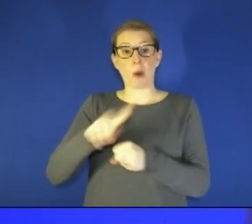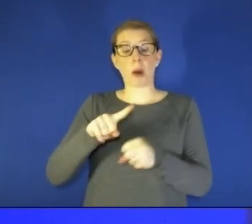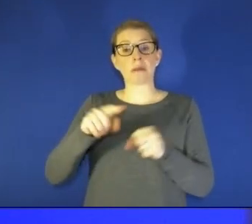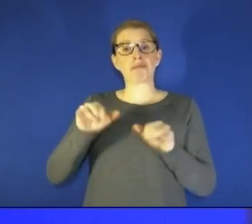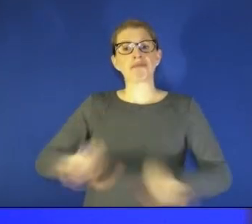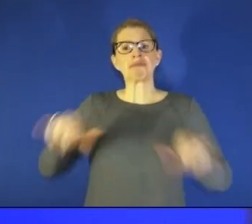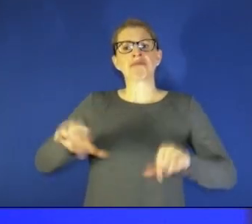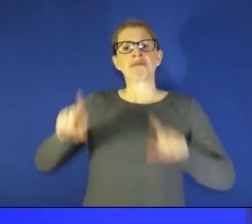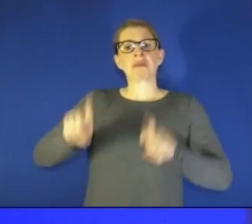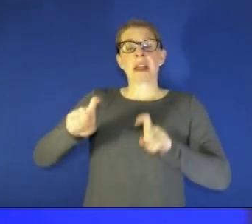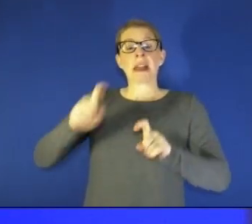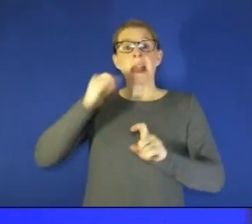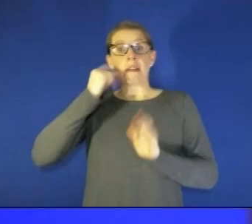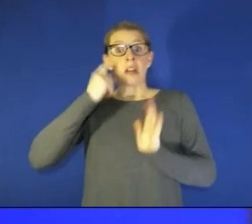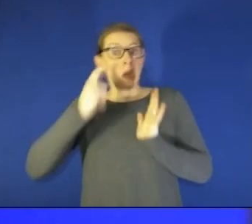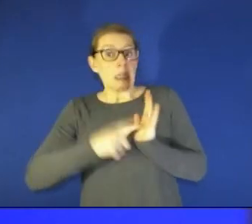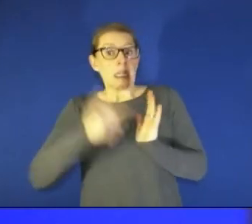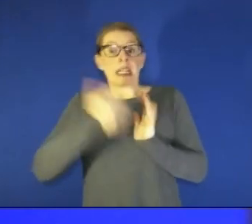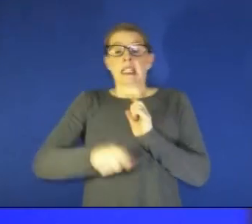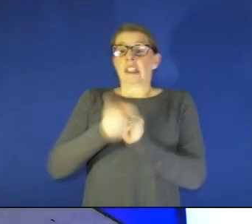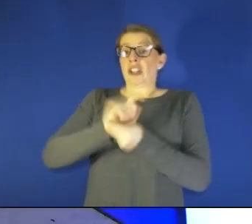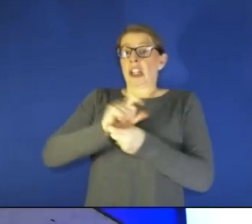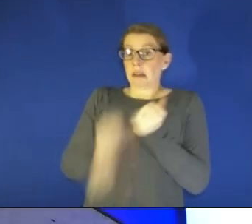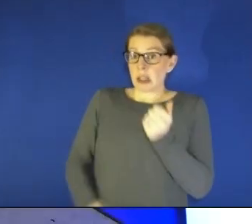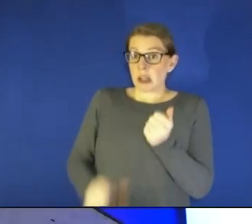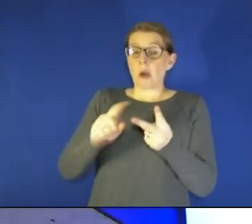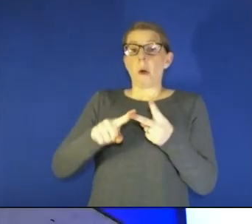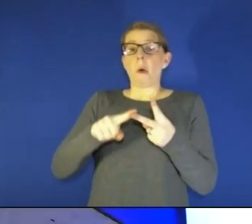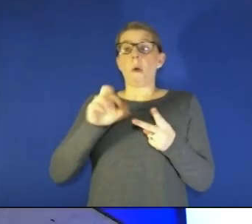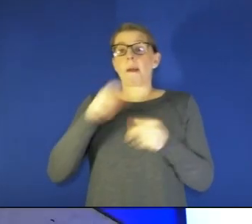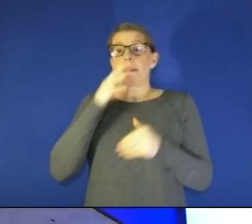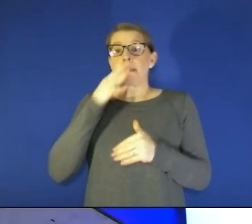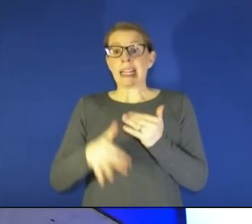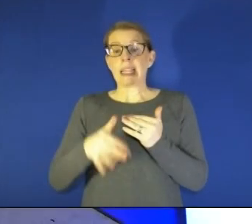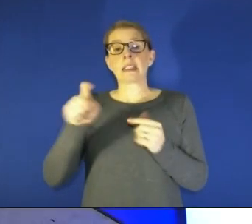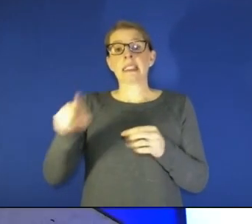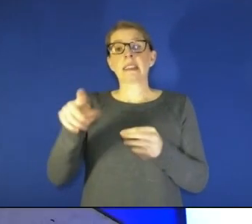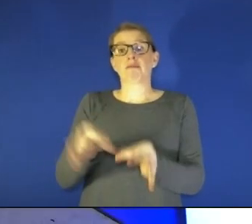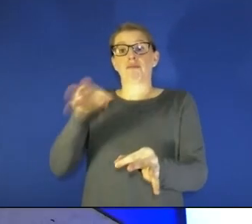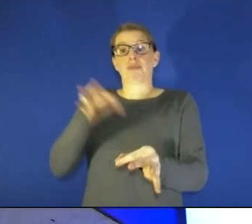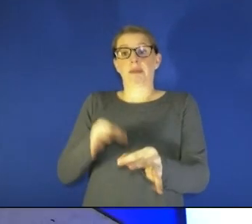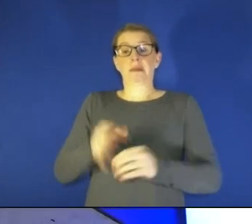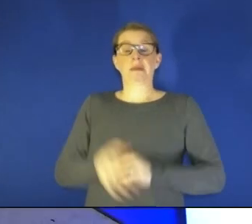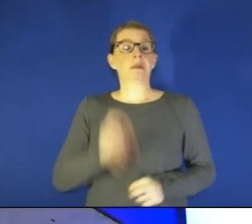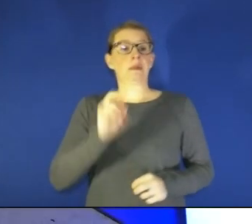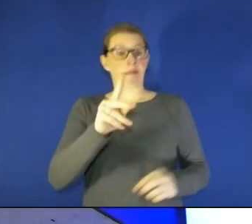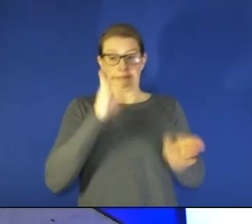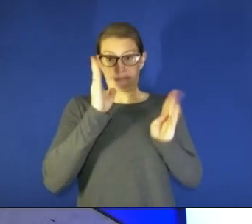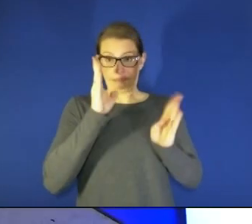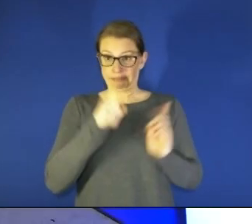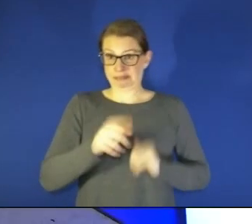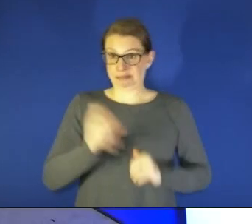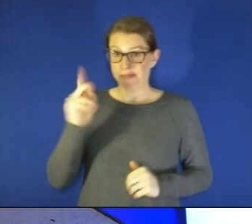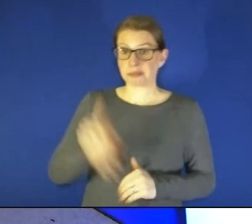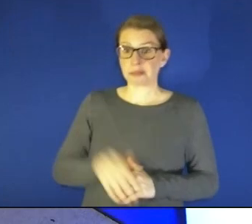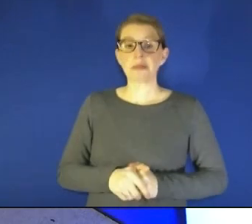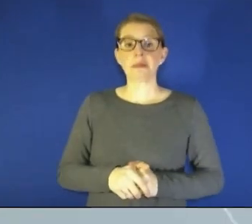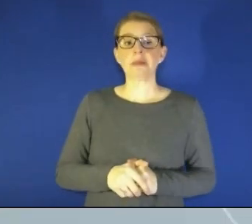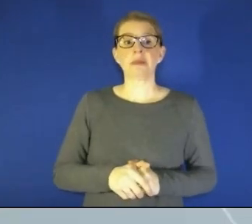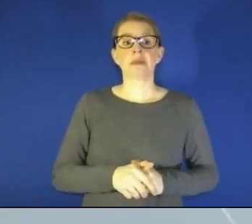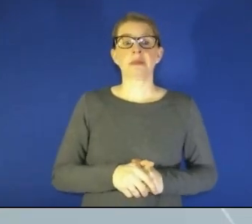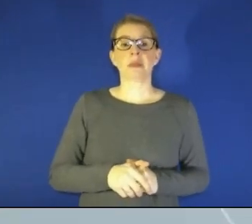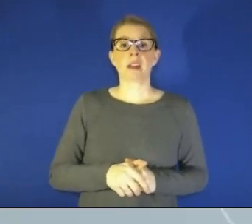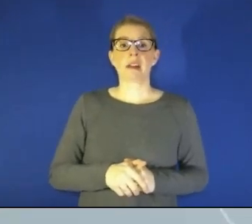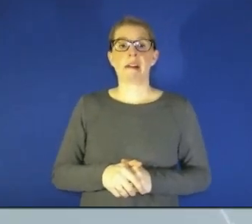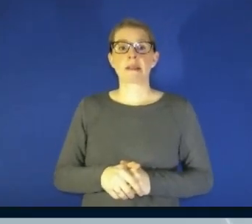that you're having any bleeding, any change in bowel movements, sooner. Okay, you got it. I'm listening to you. Okay, so I think we want to let's get out